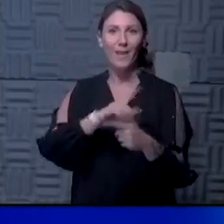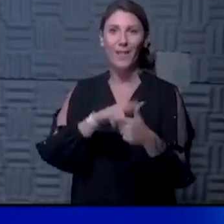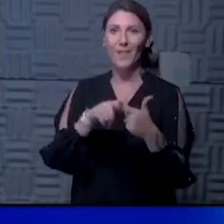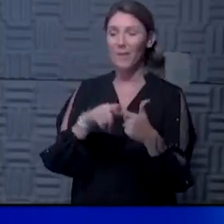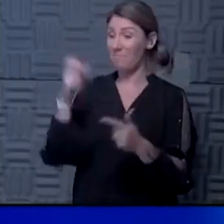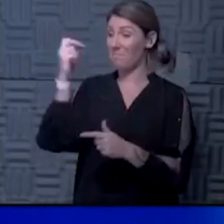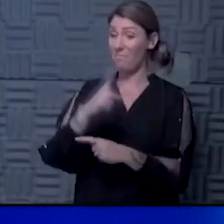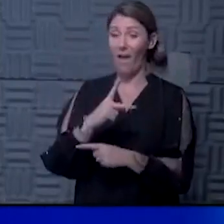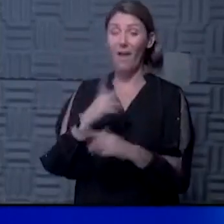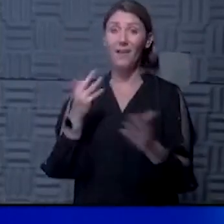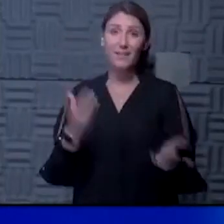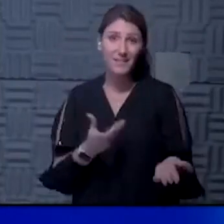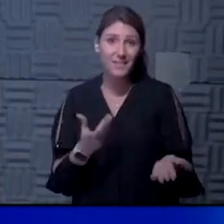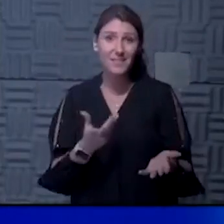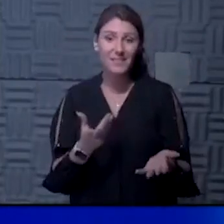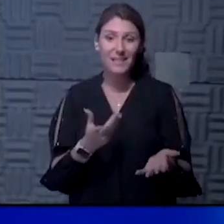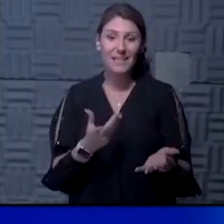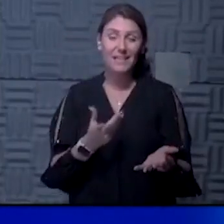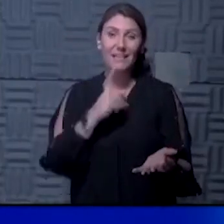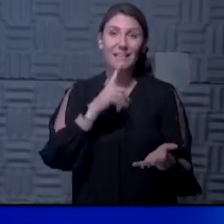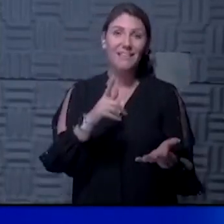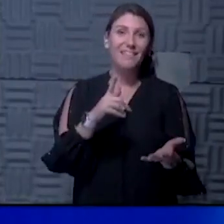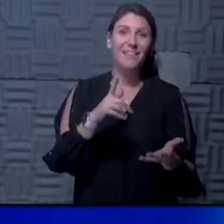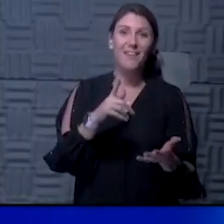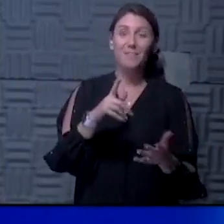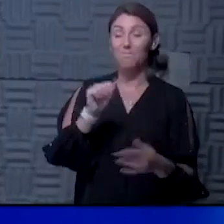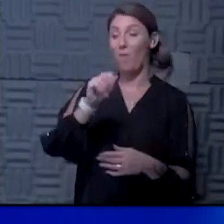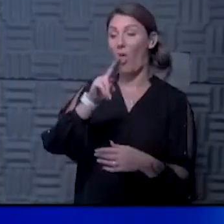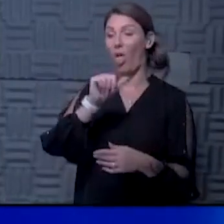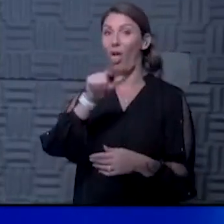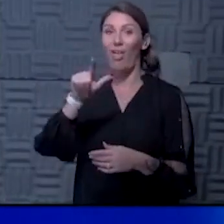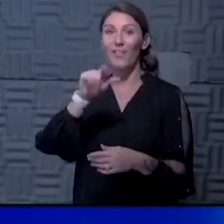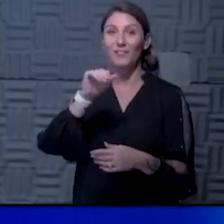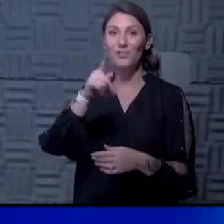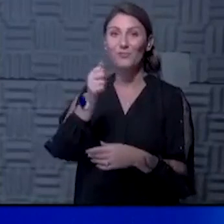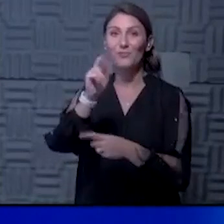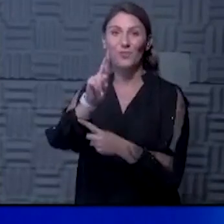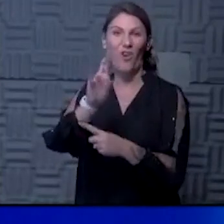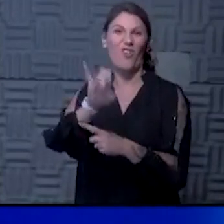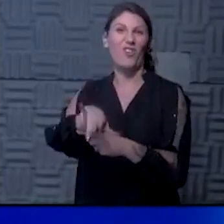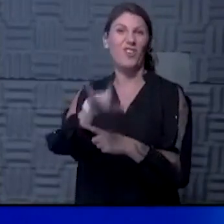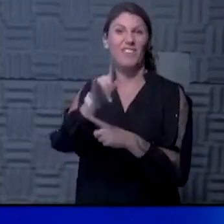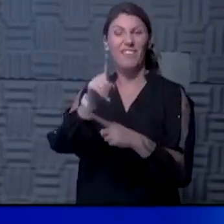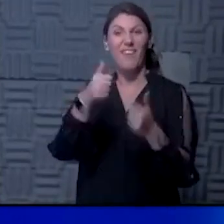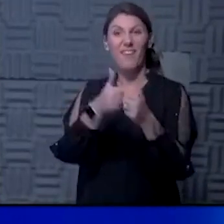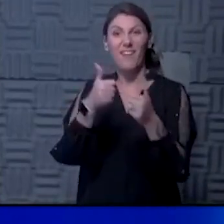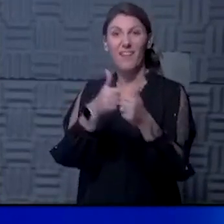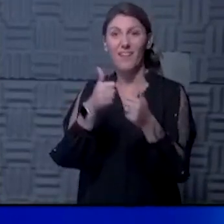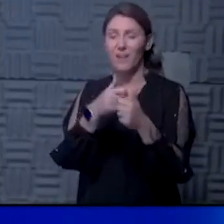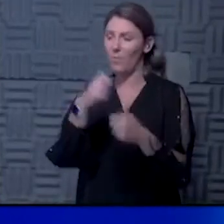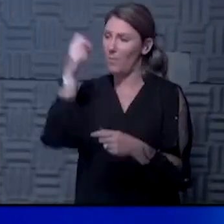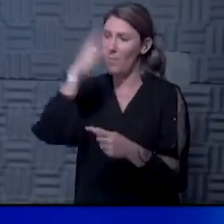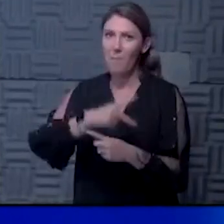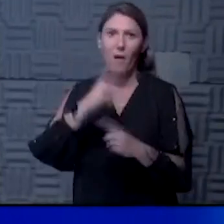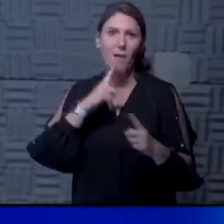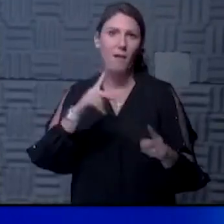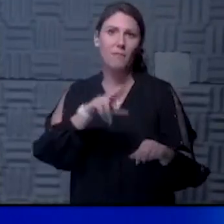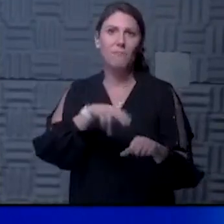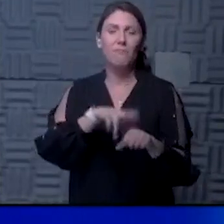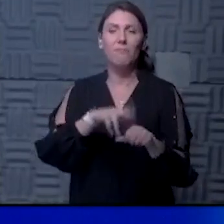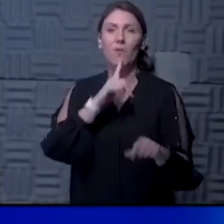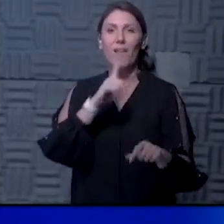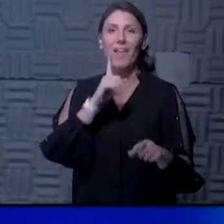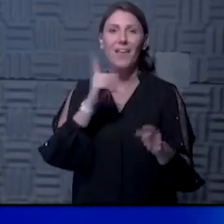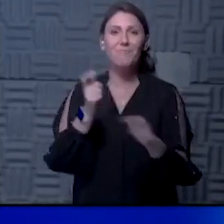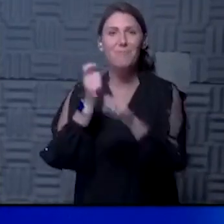to the All-Star break, that, man, we'll really be in a lot better shape because of vaccination and monoclonal antibodies. And at that point, it's going to be batter